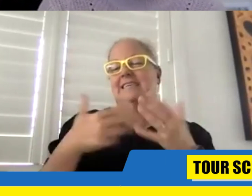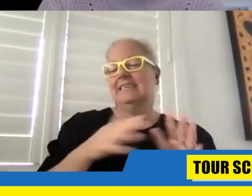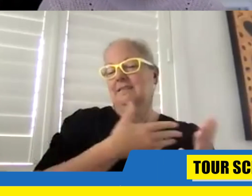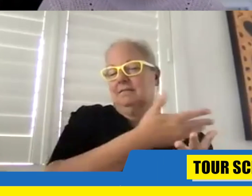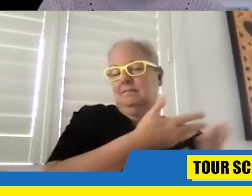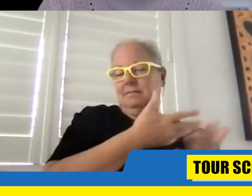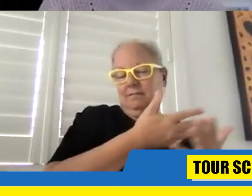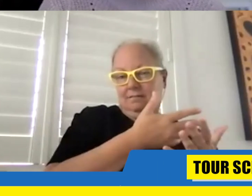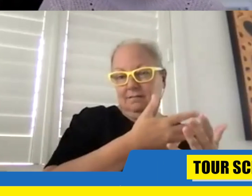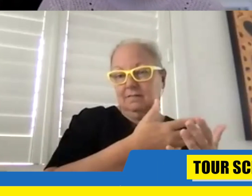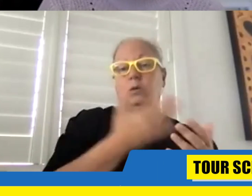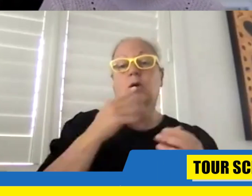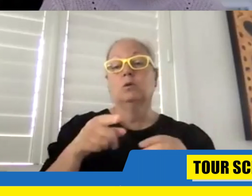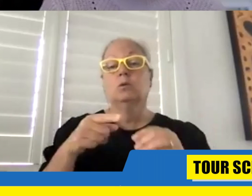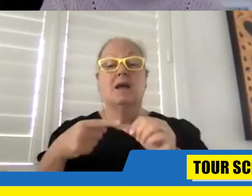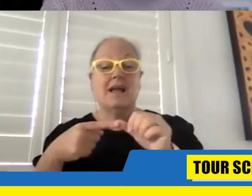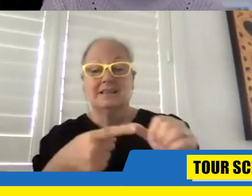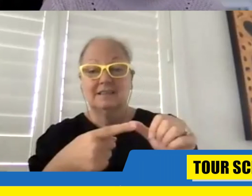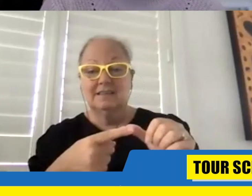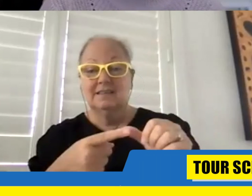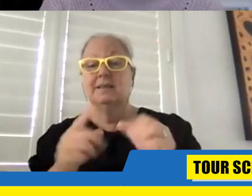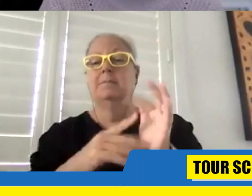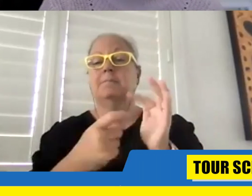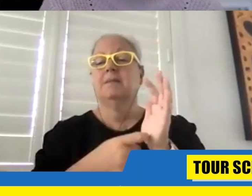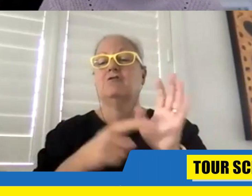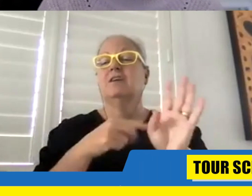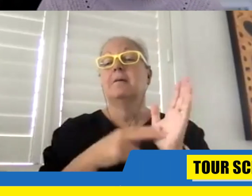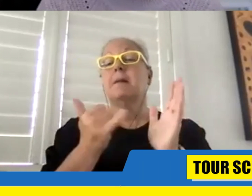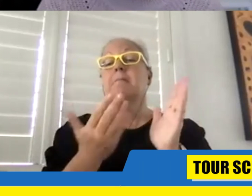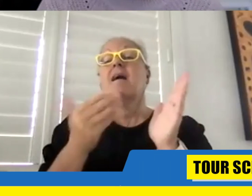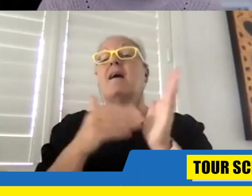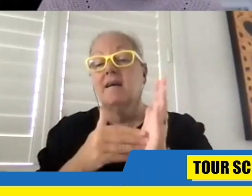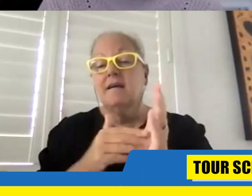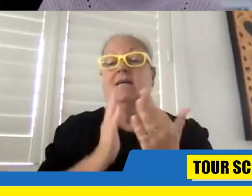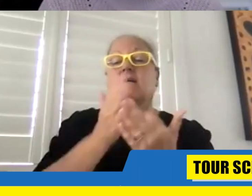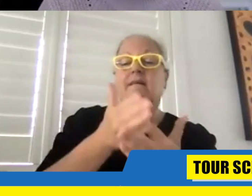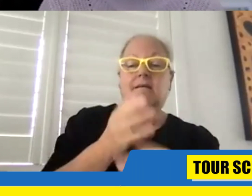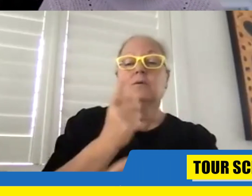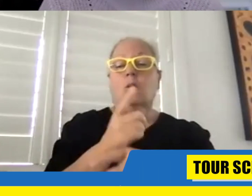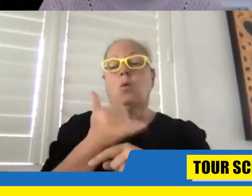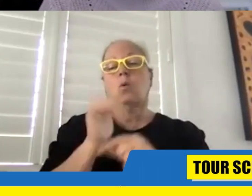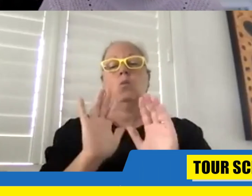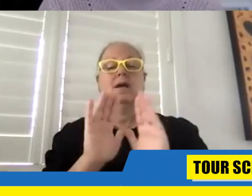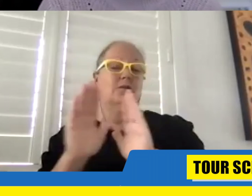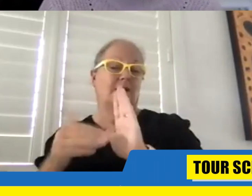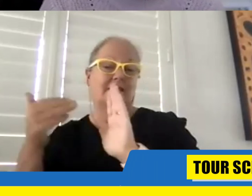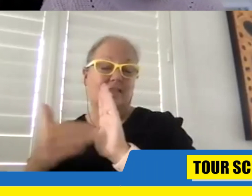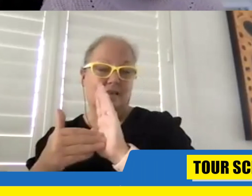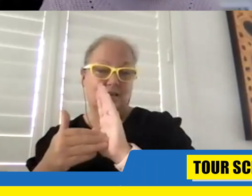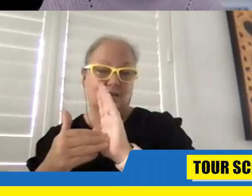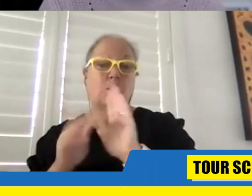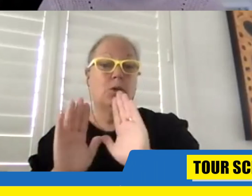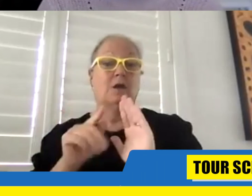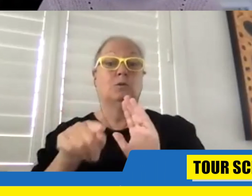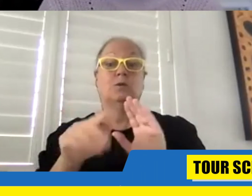Lisa, Merryn might want to jump in and respond to different points, or might choose to just wait until the end once you've had a chance to answer all the